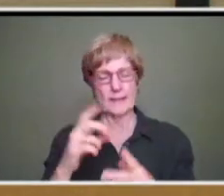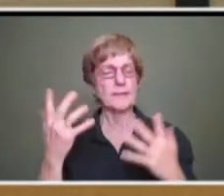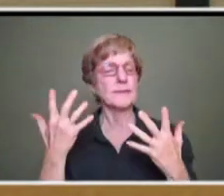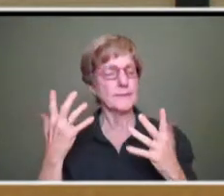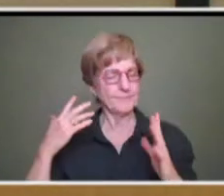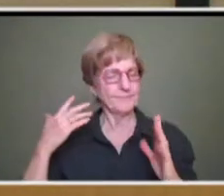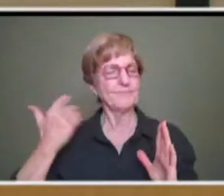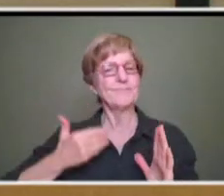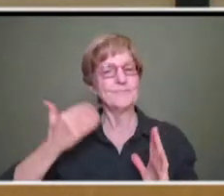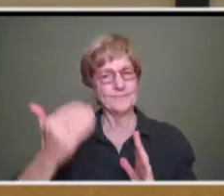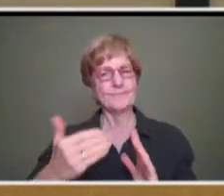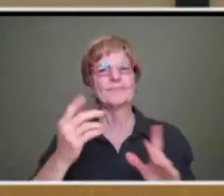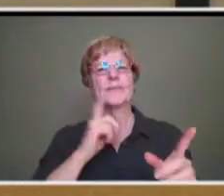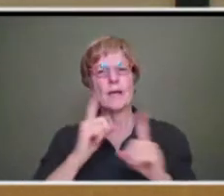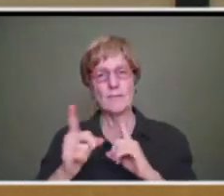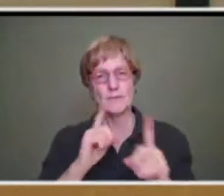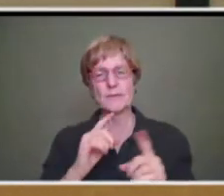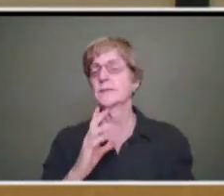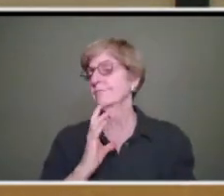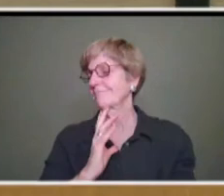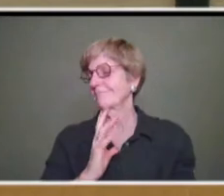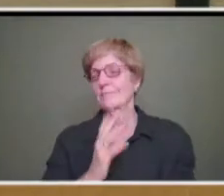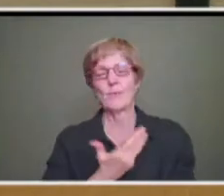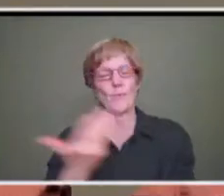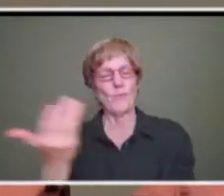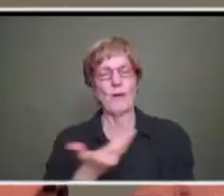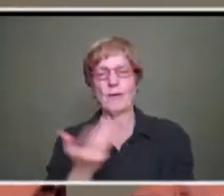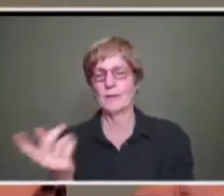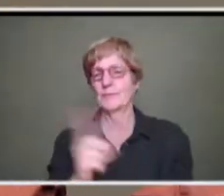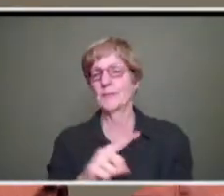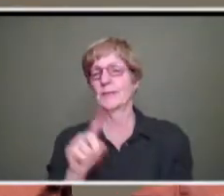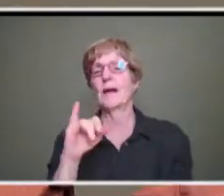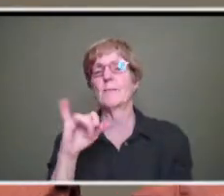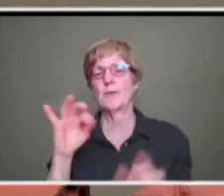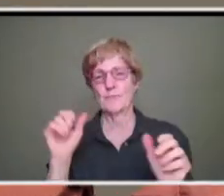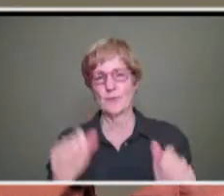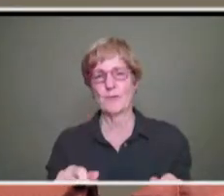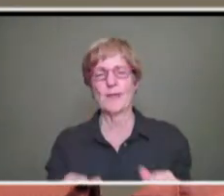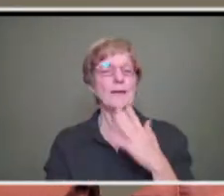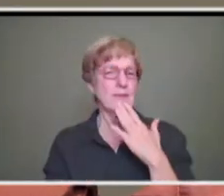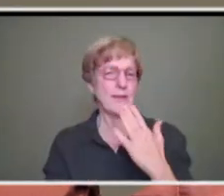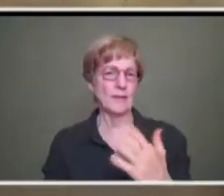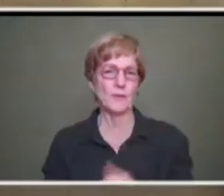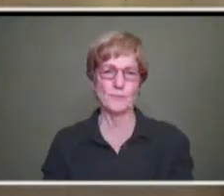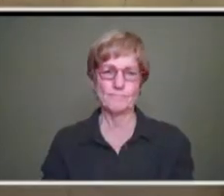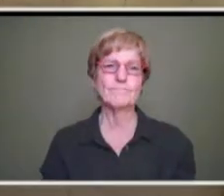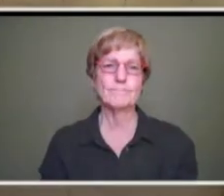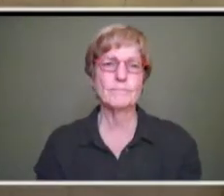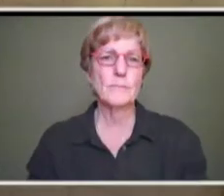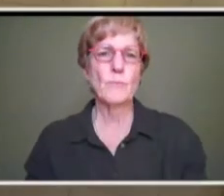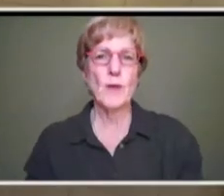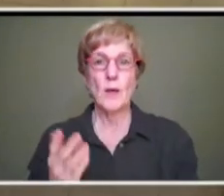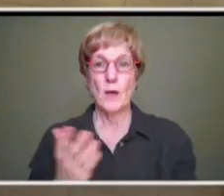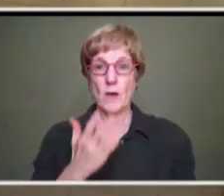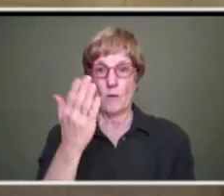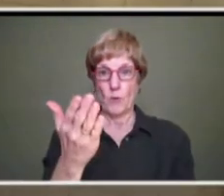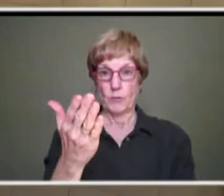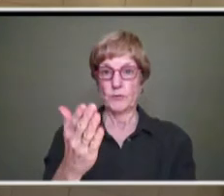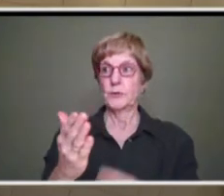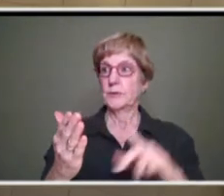you are welcome to come them if you can so thank you very much again this motion has been made probably